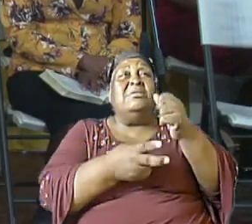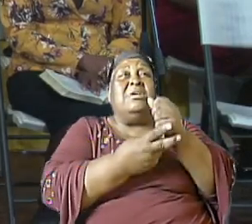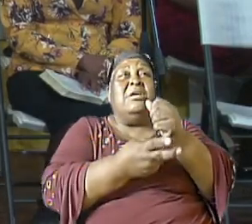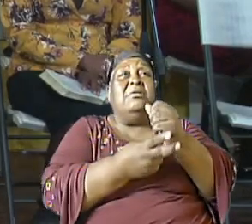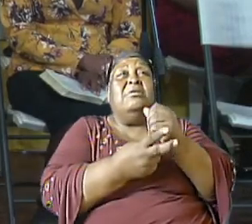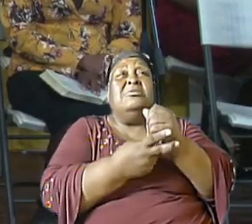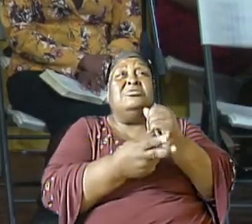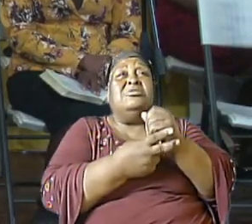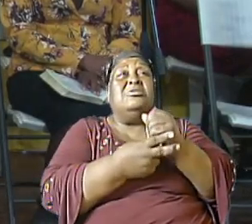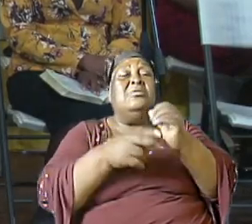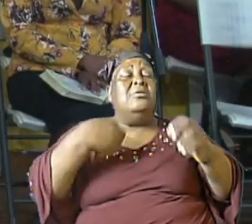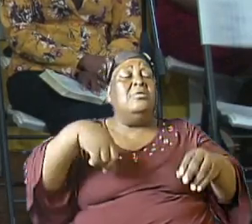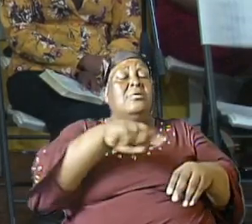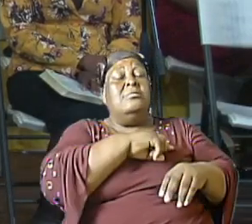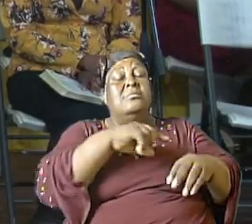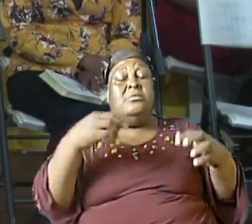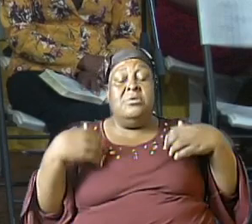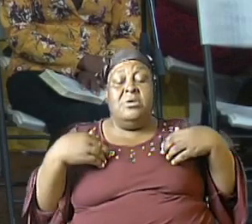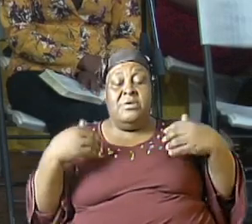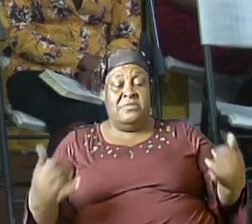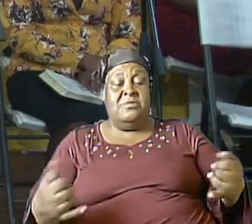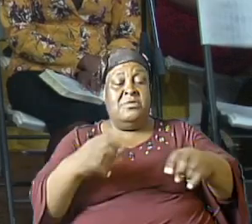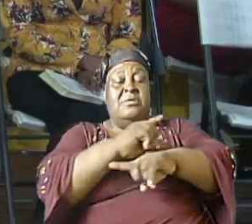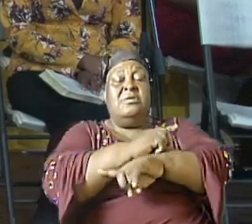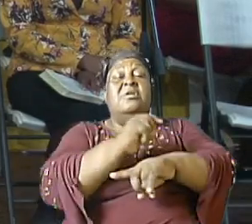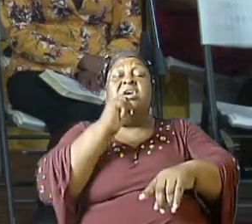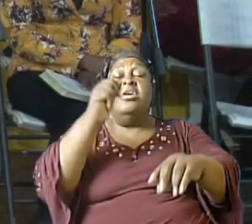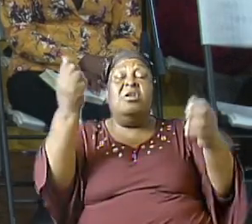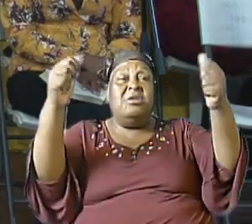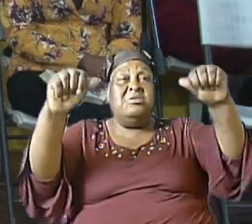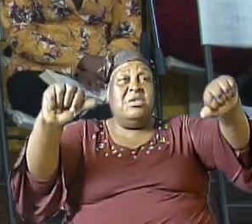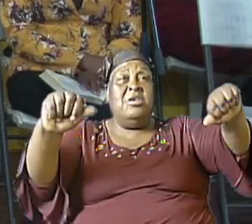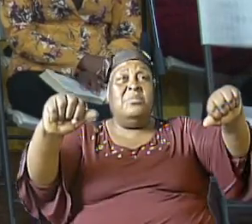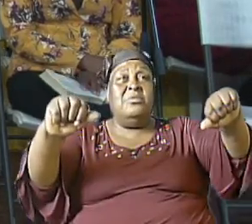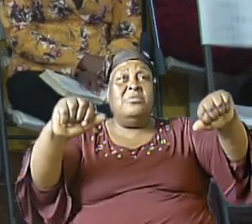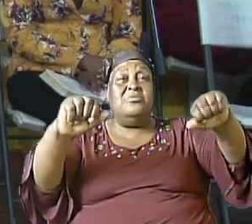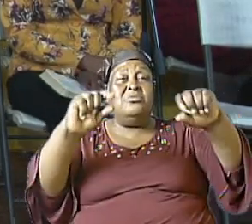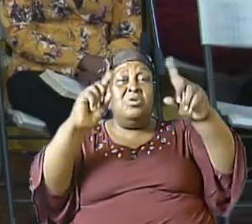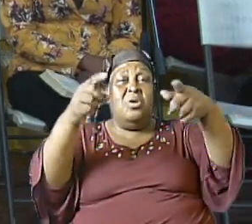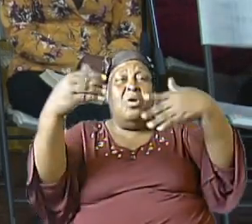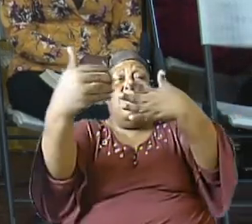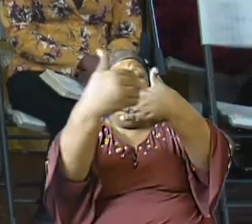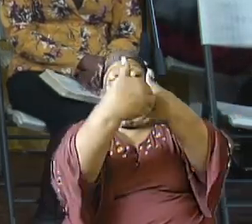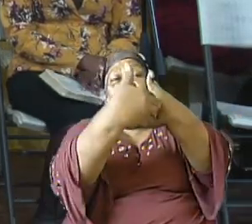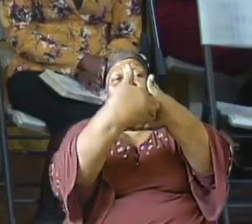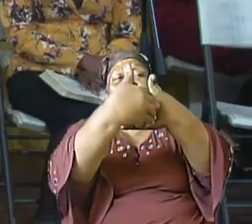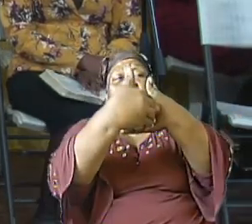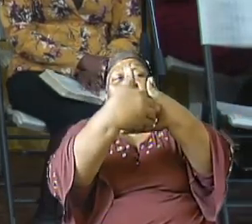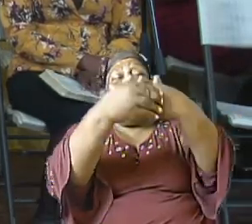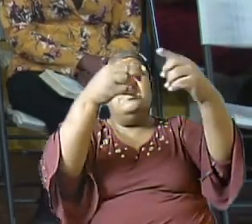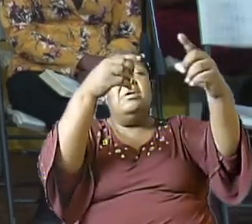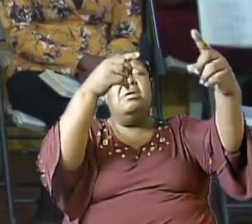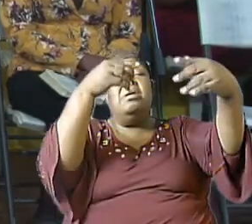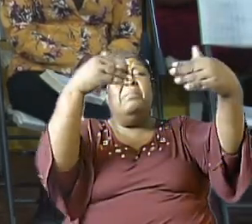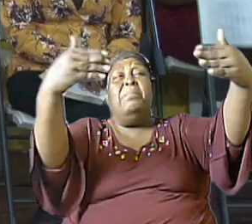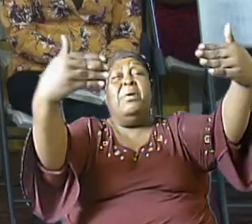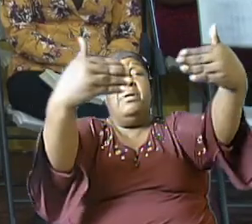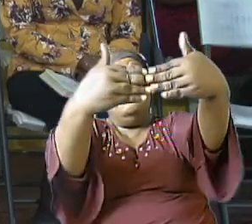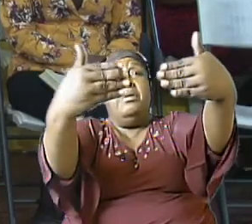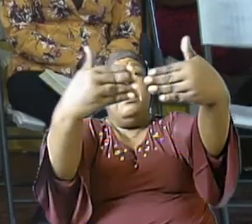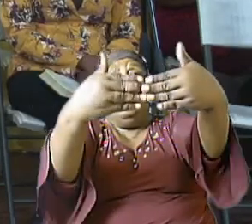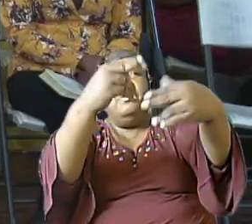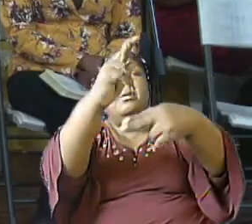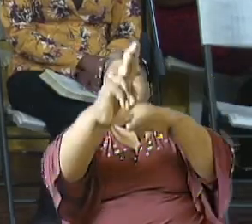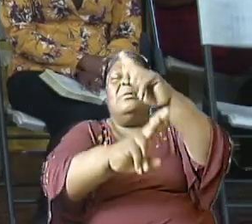we have available today, they are not able to go beyond a certain point because